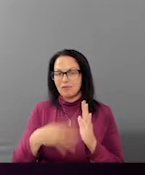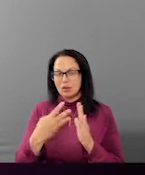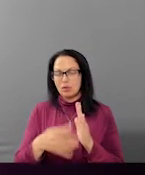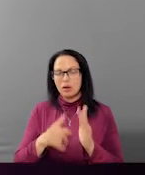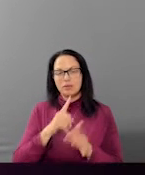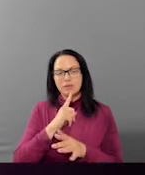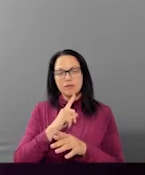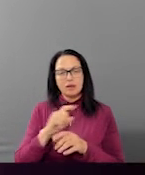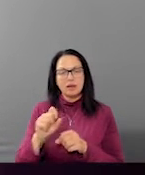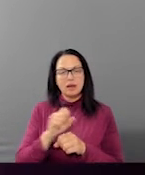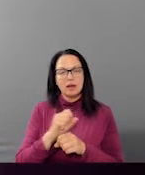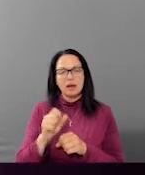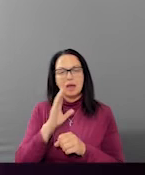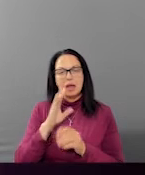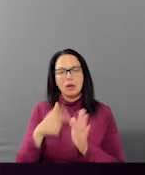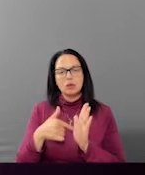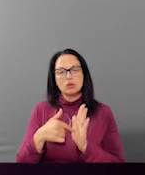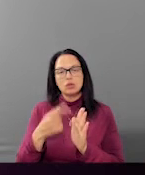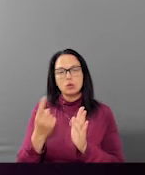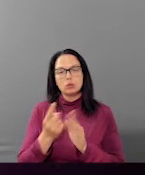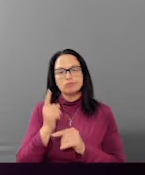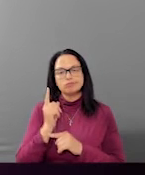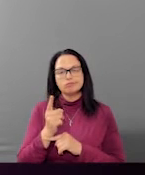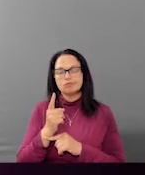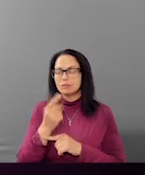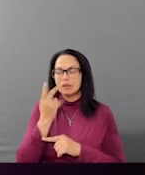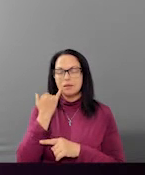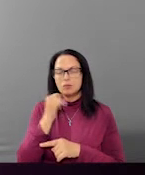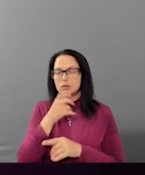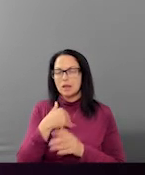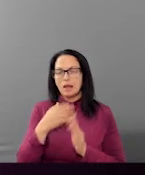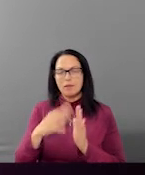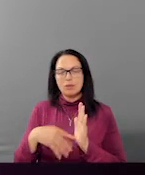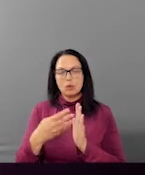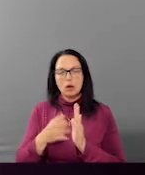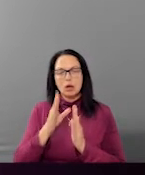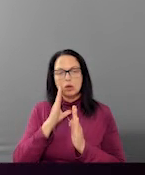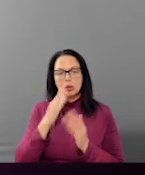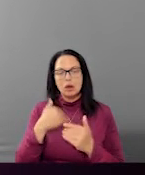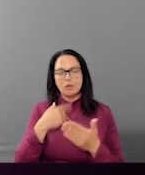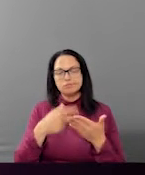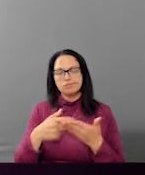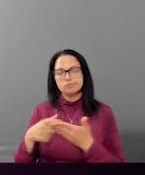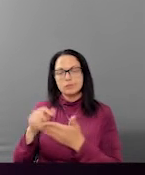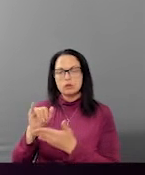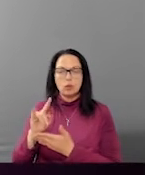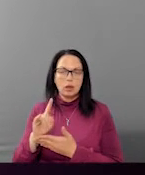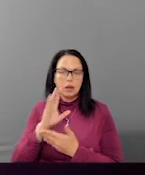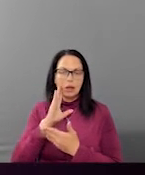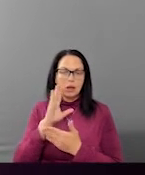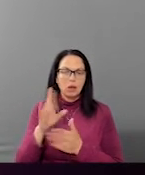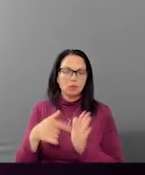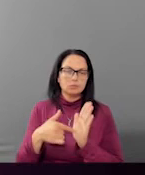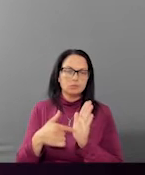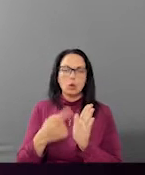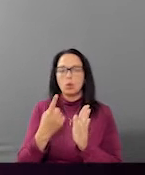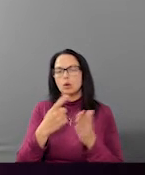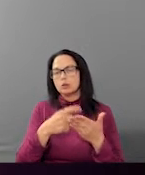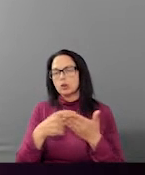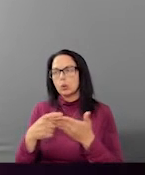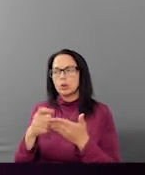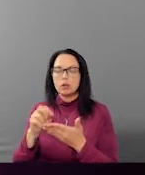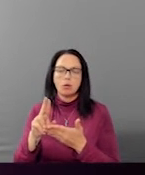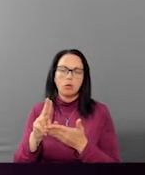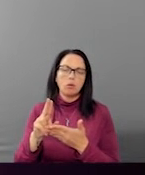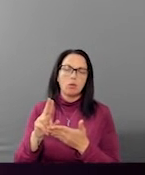actually I'll show you guys this in a second. But if you didn't have the graph, you would have to take each token ID, which maps to one token, or in this